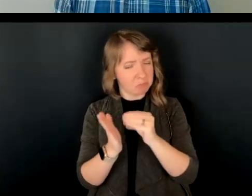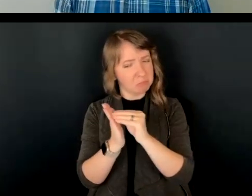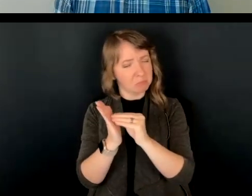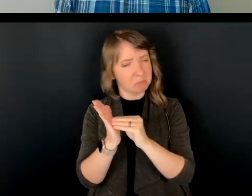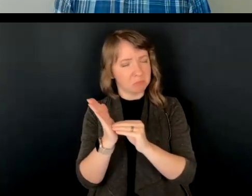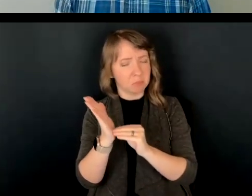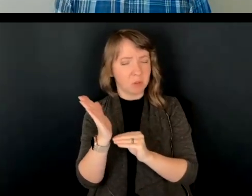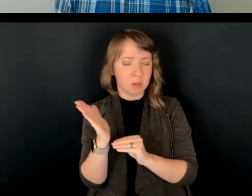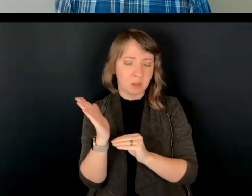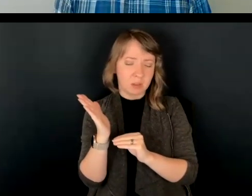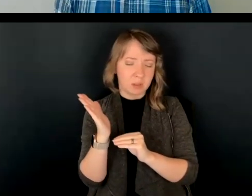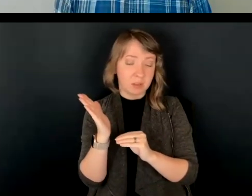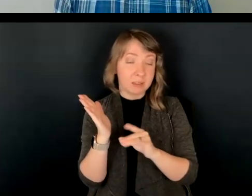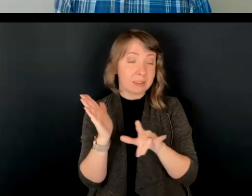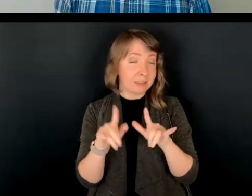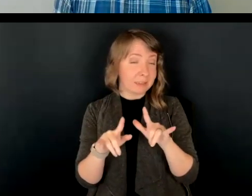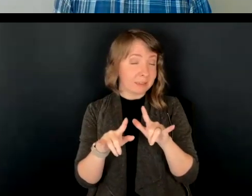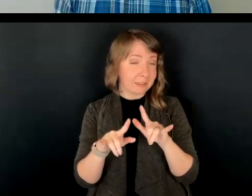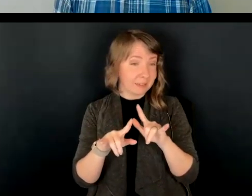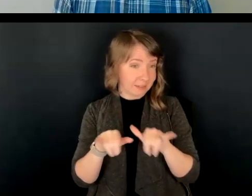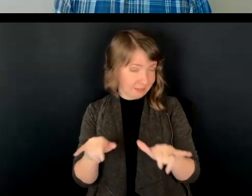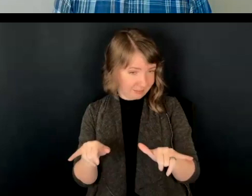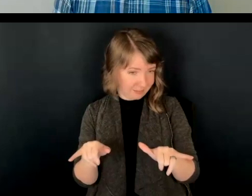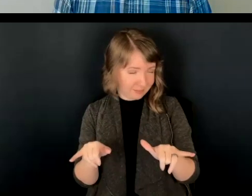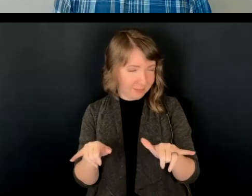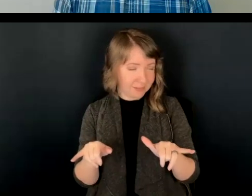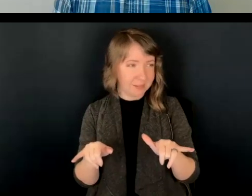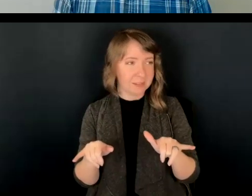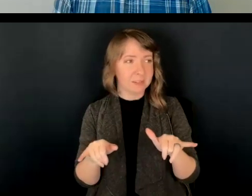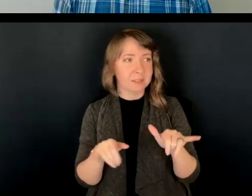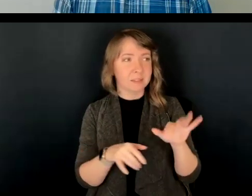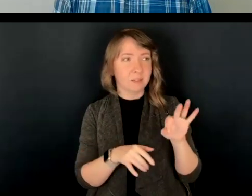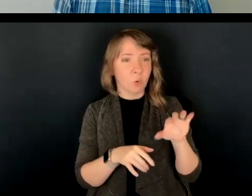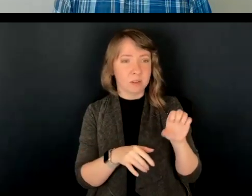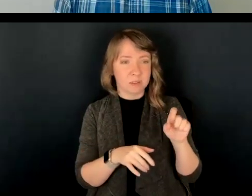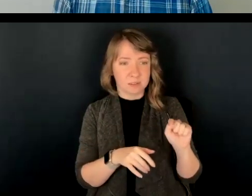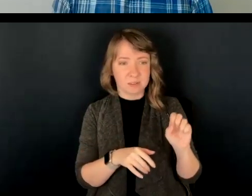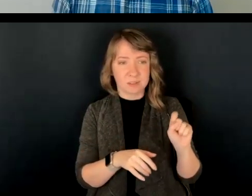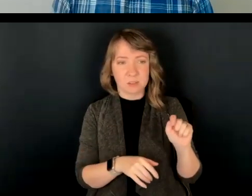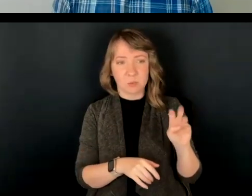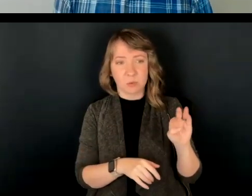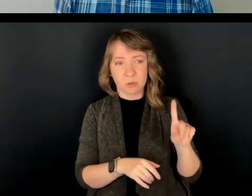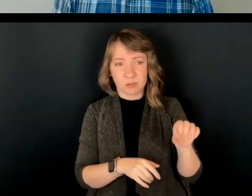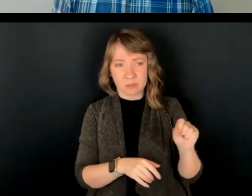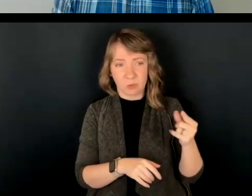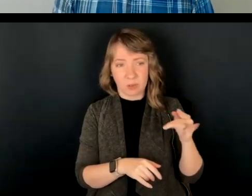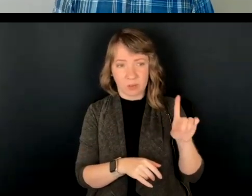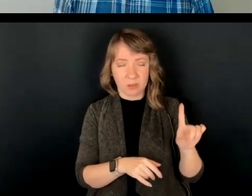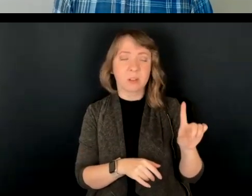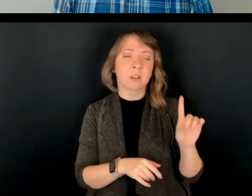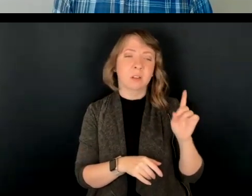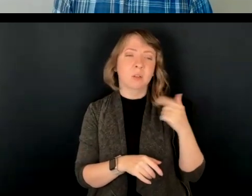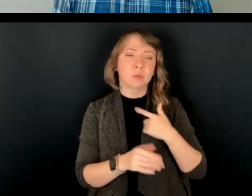because at the same time, the Forest Stewards Guild, we also stood up a program we've been calling, in partnership with the